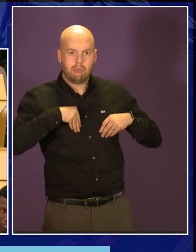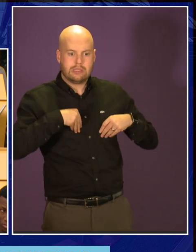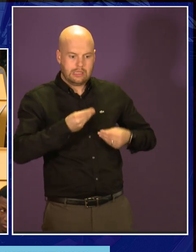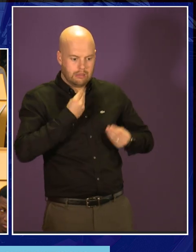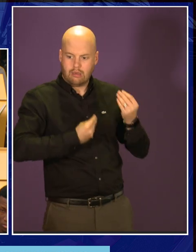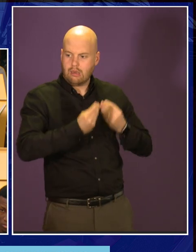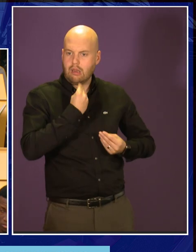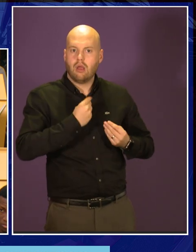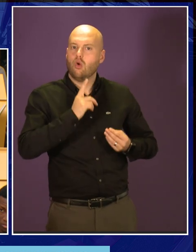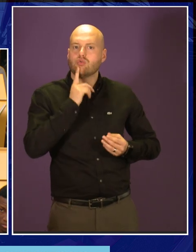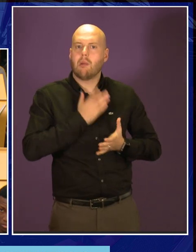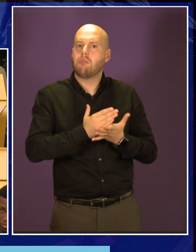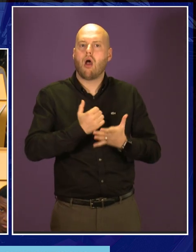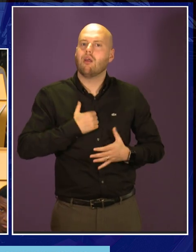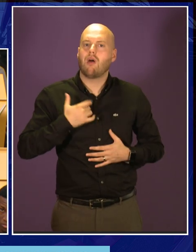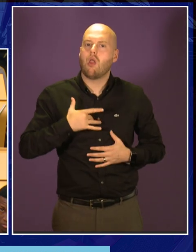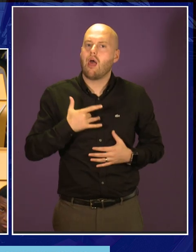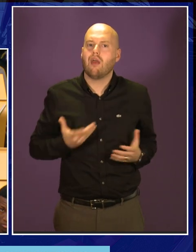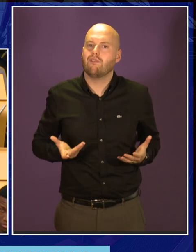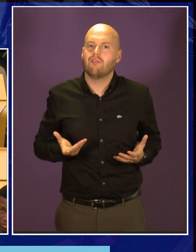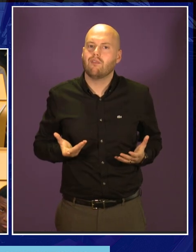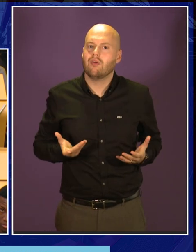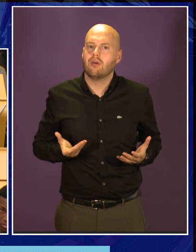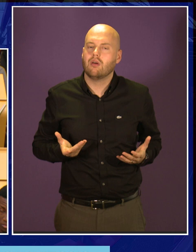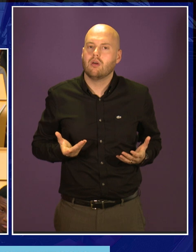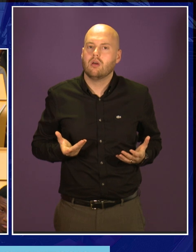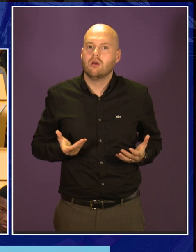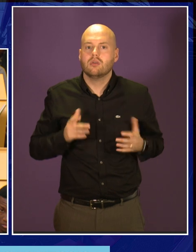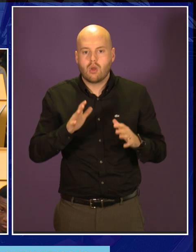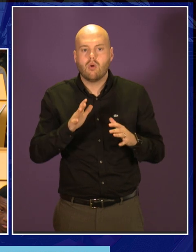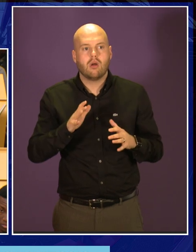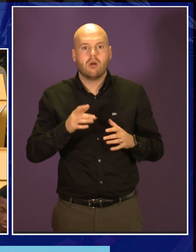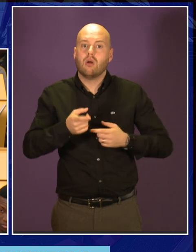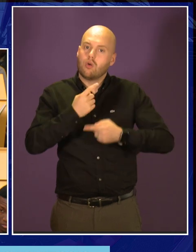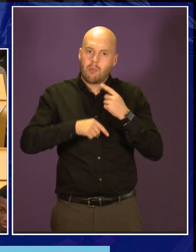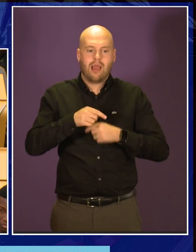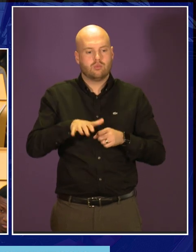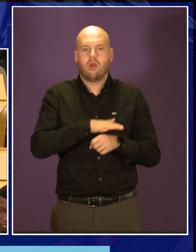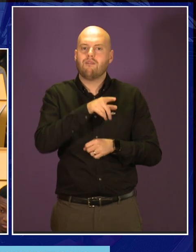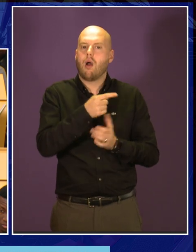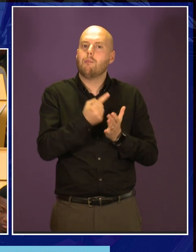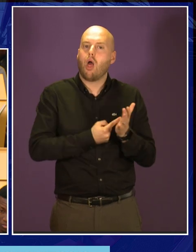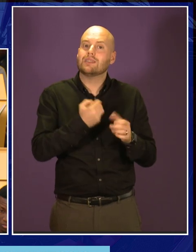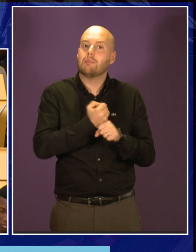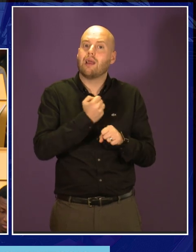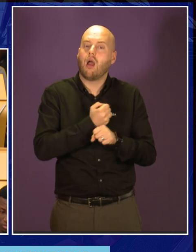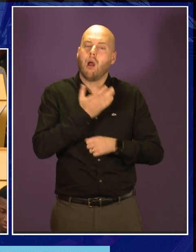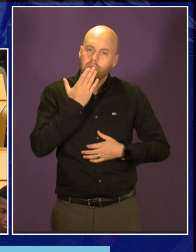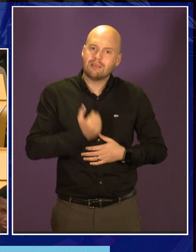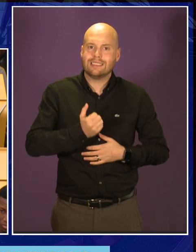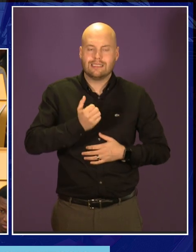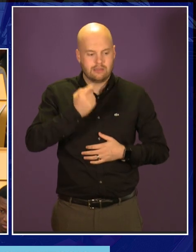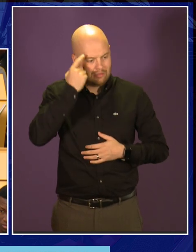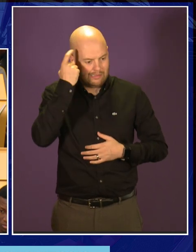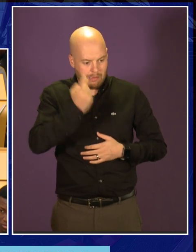life. And we need to do how we, again, as policymakers, how we can really use culture to resolve our crisis as